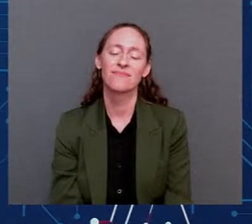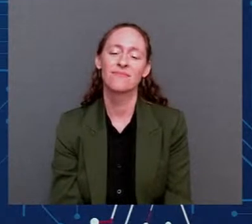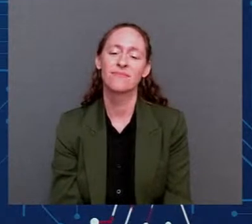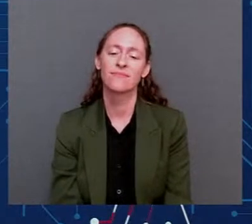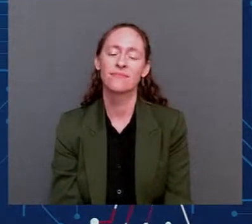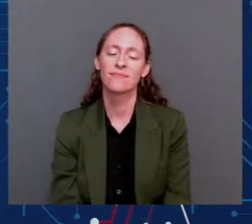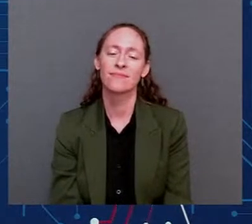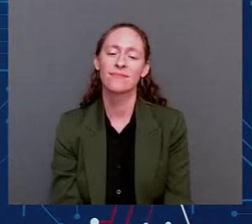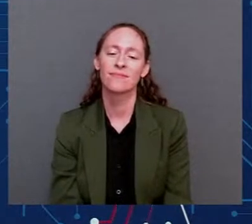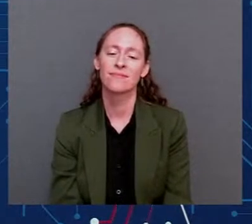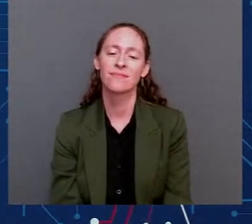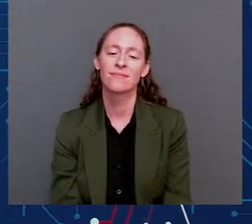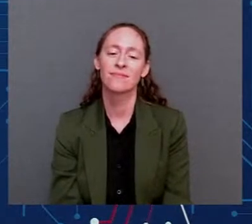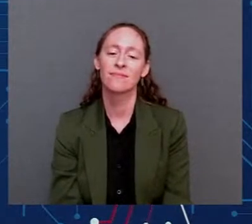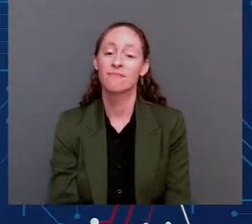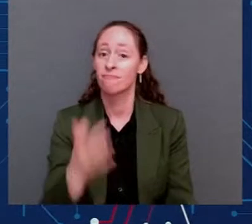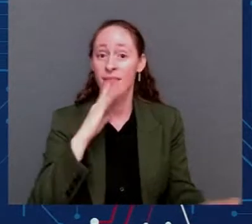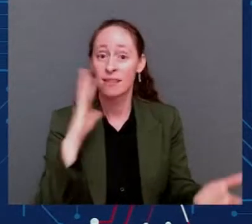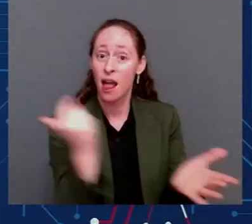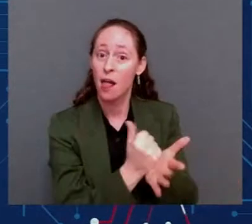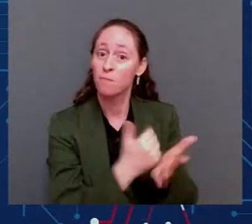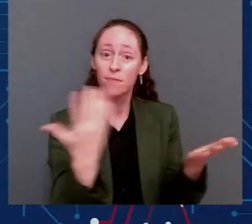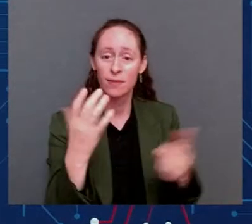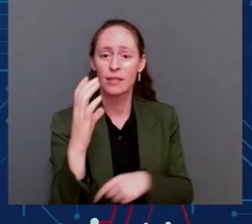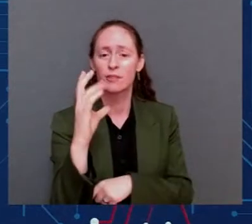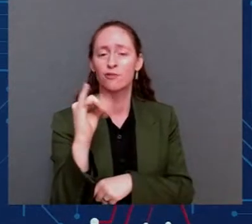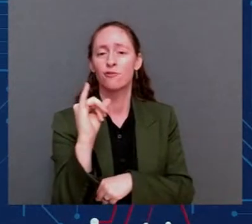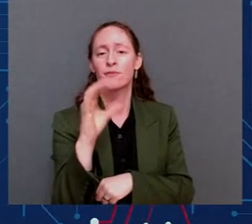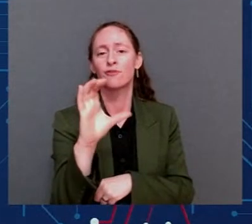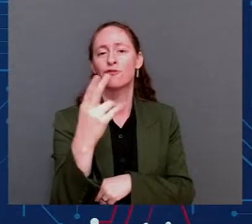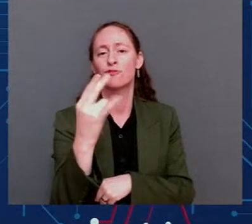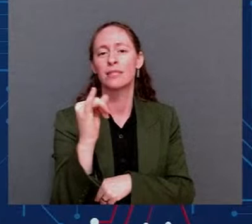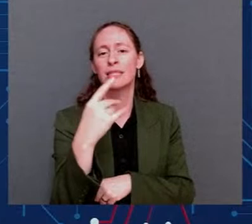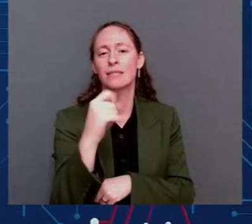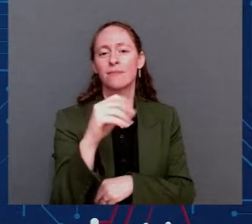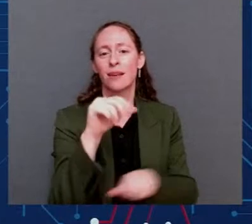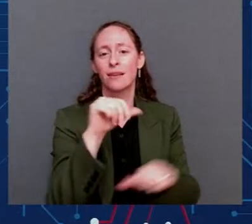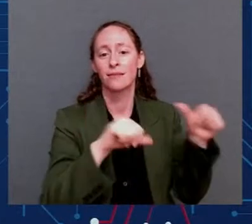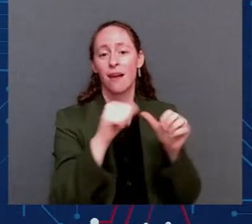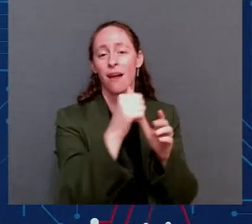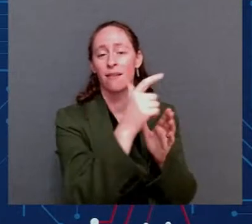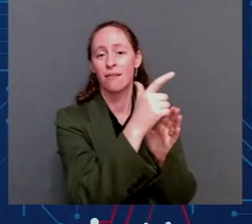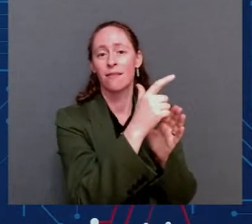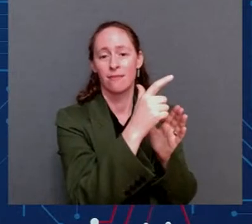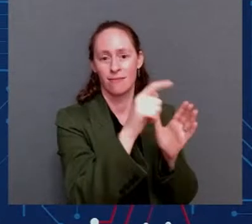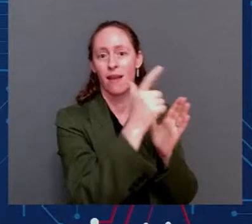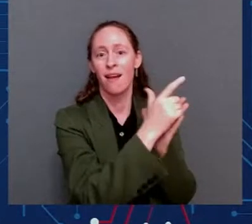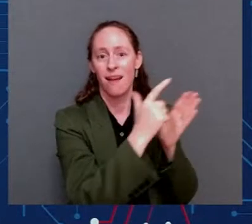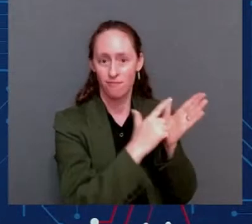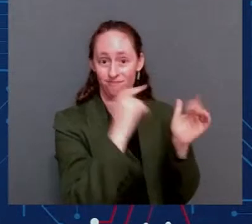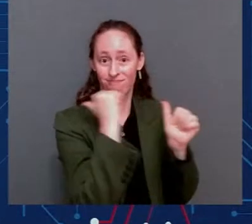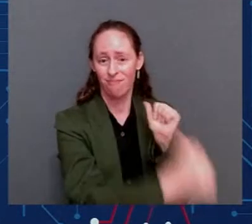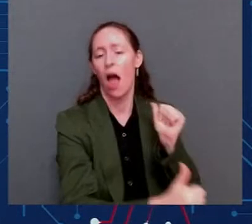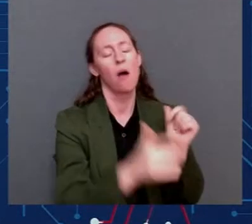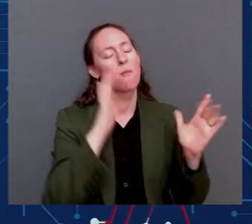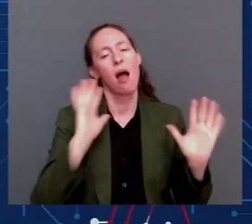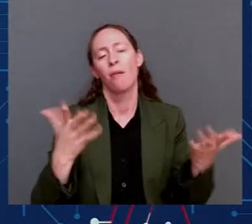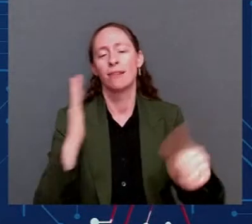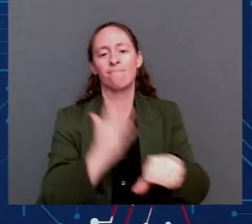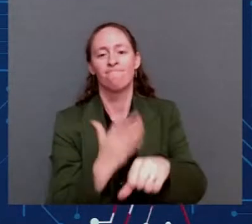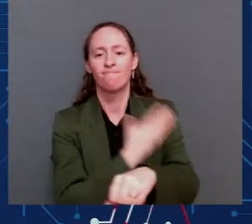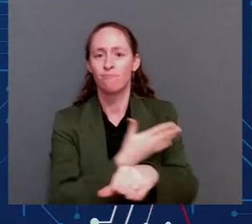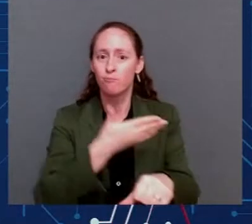Act. This bill will boost U.S. manufacturing. It'll help create sustainable, good-paying